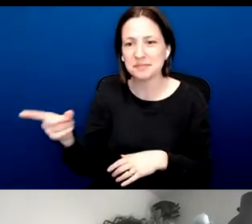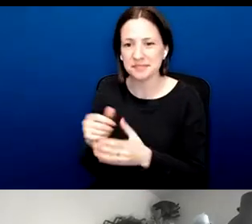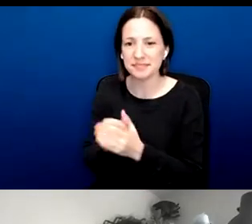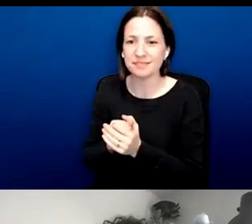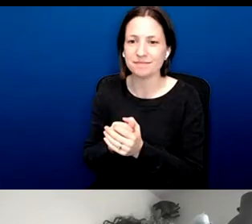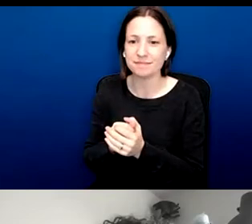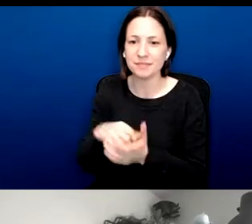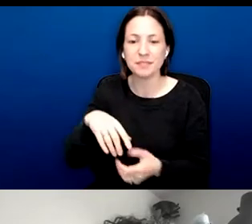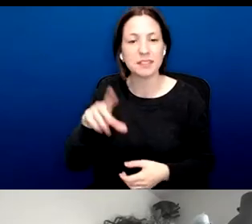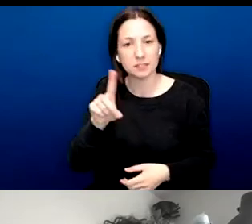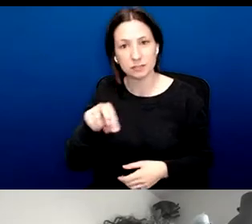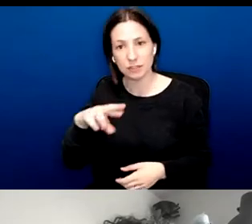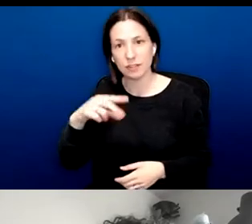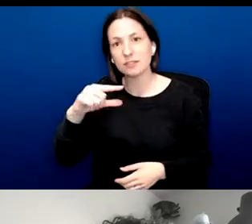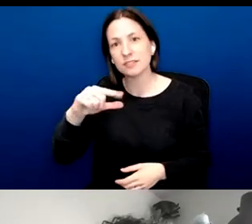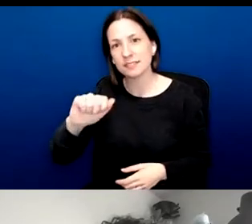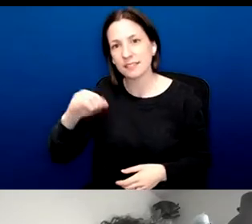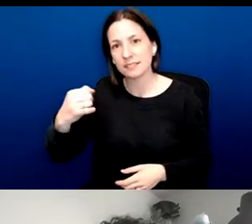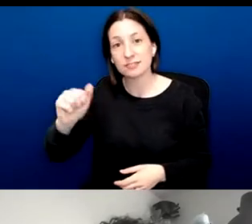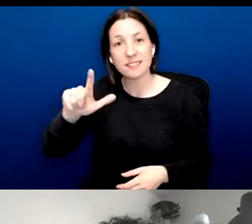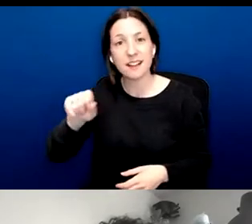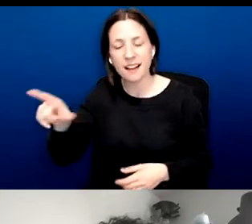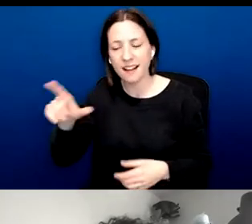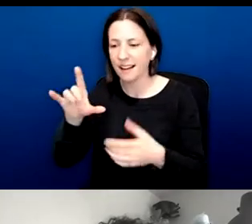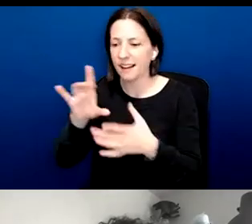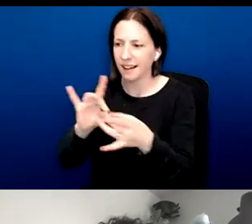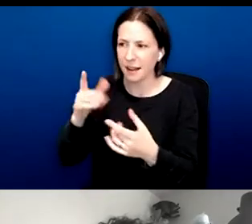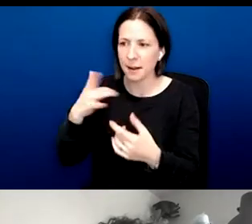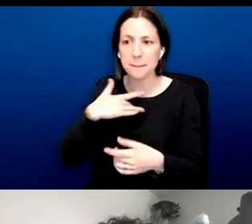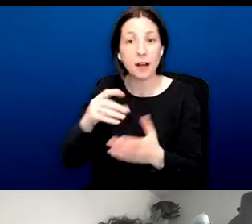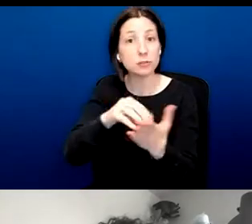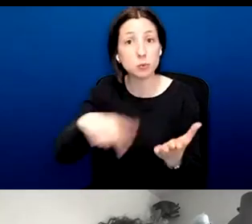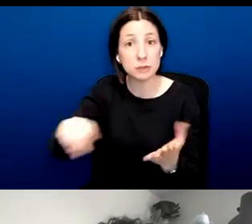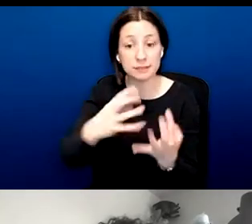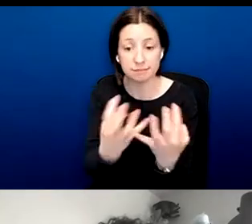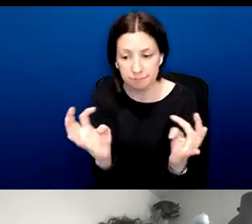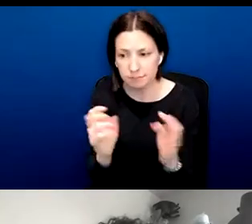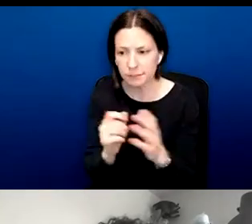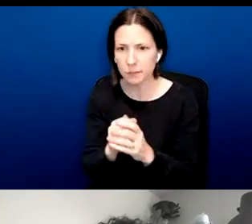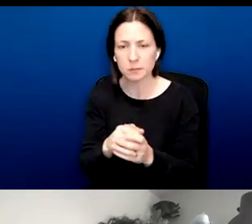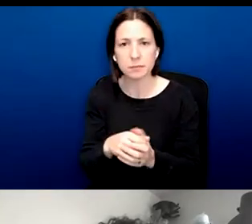that, you know, that, okay, like, these are very important points you're making, and I think this needs to go into writing.